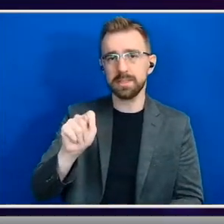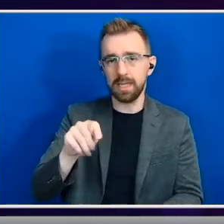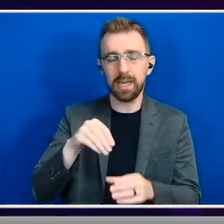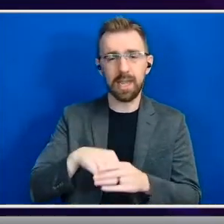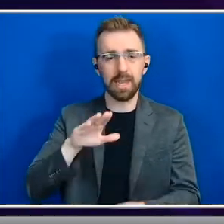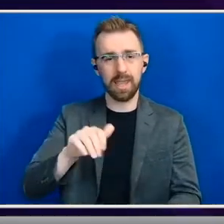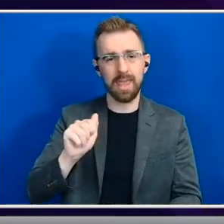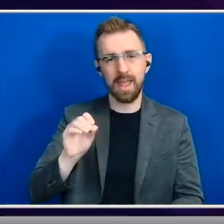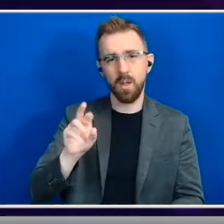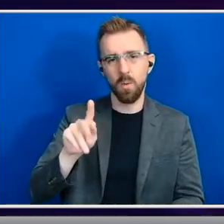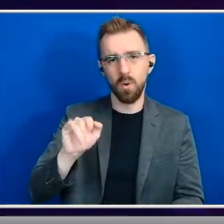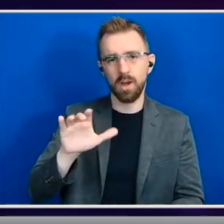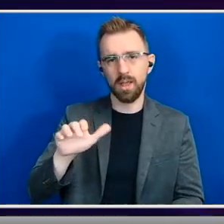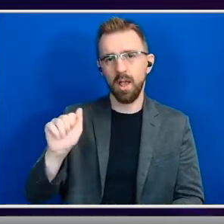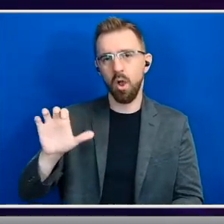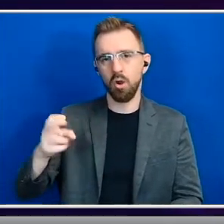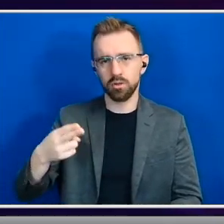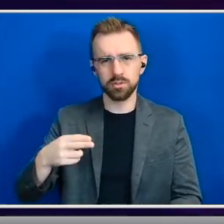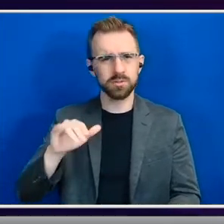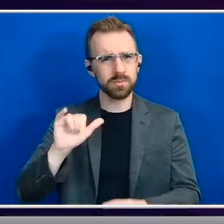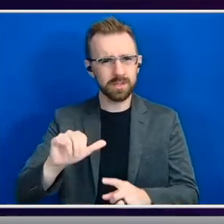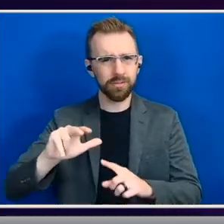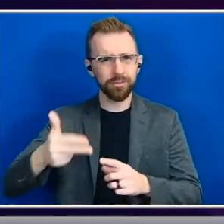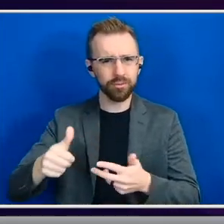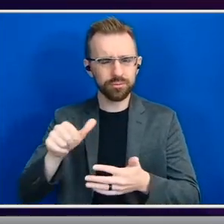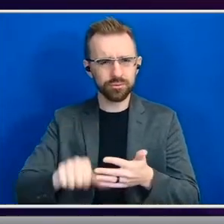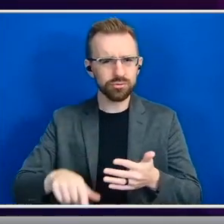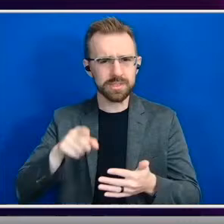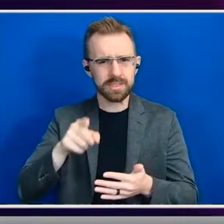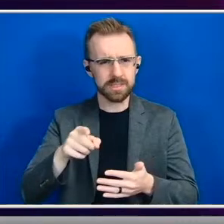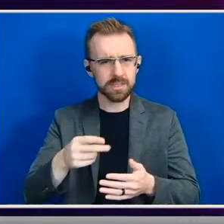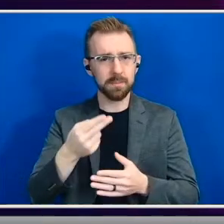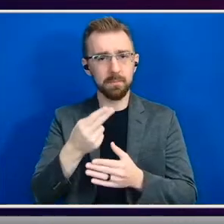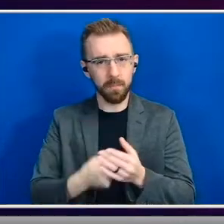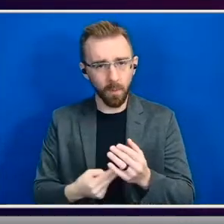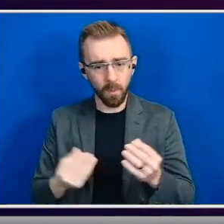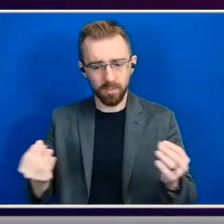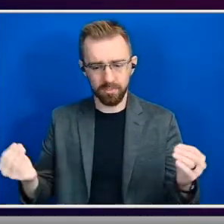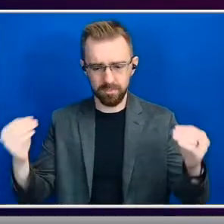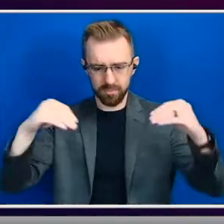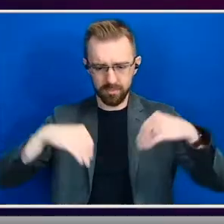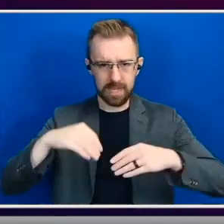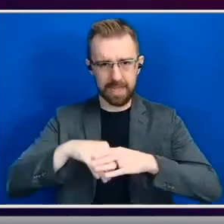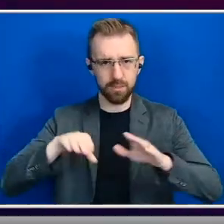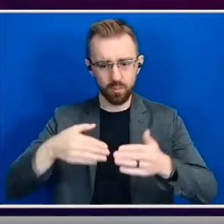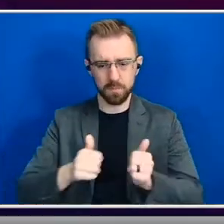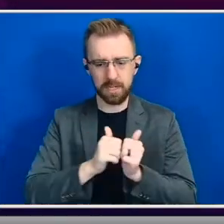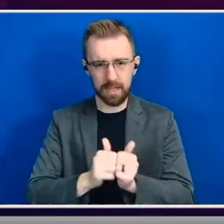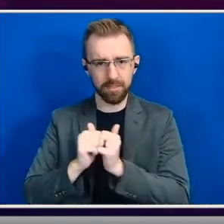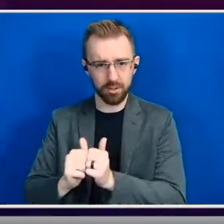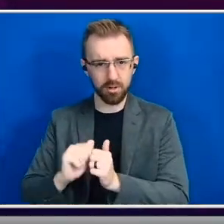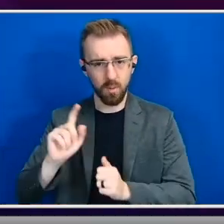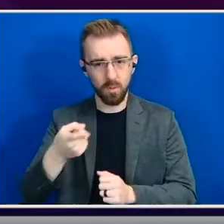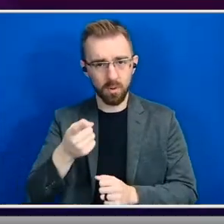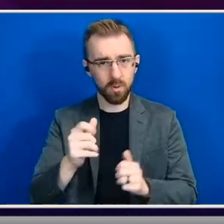the third surgery the one that you both were in the operating room together, the only one where you were together working on